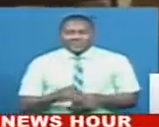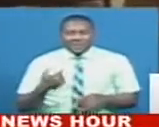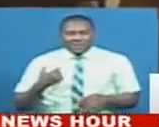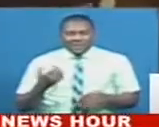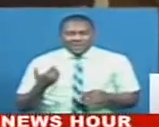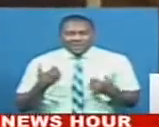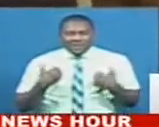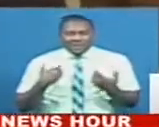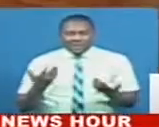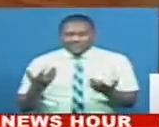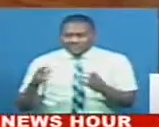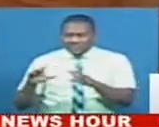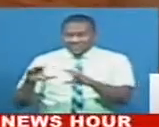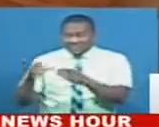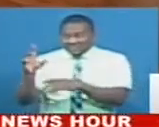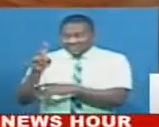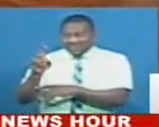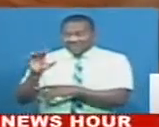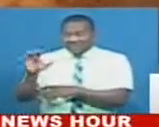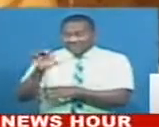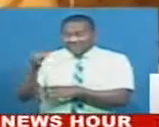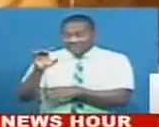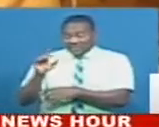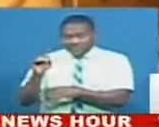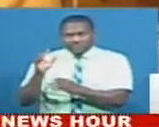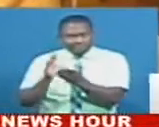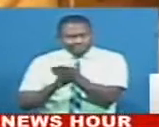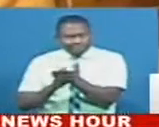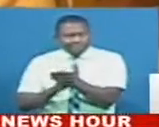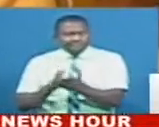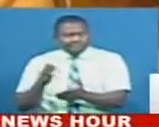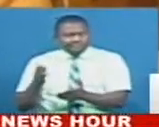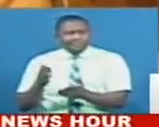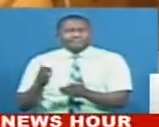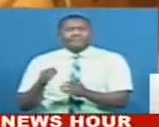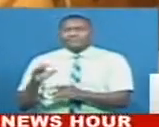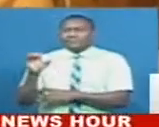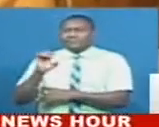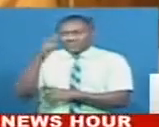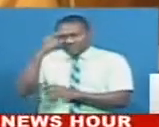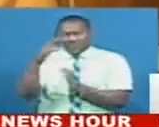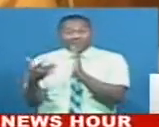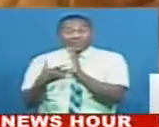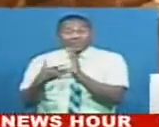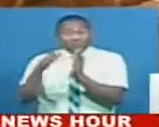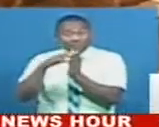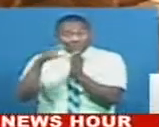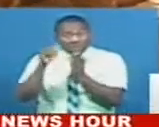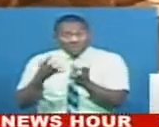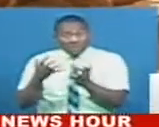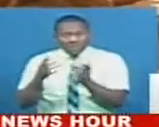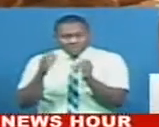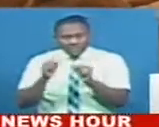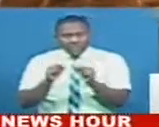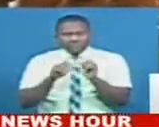schools under this category. Category E is basically for technical students. Students can choose all